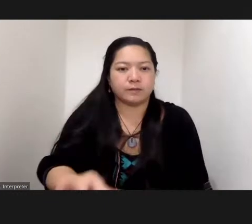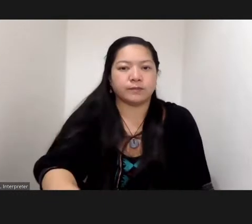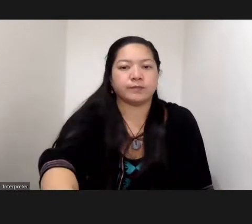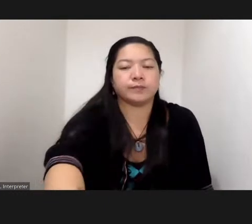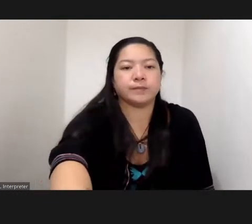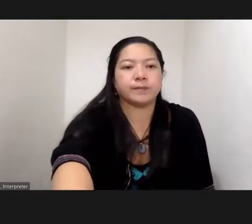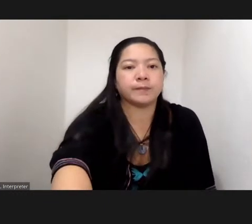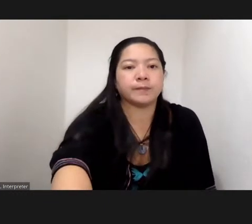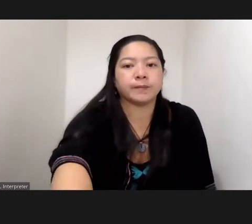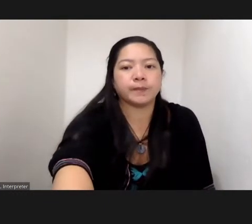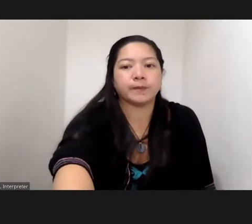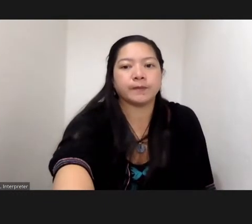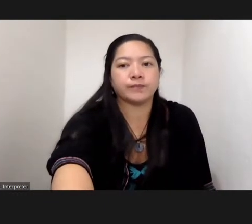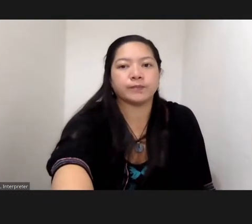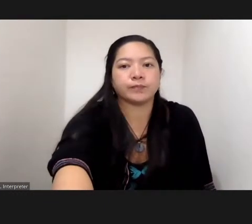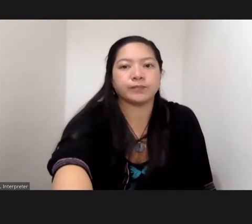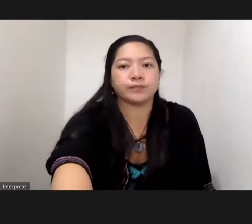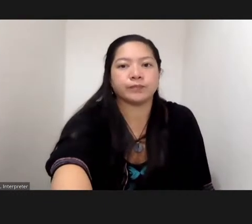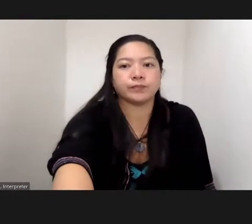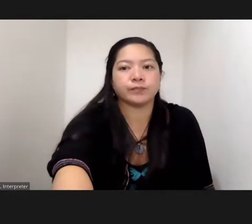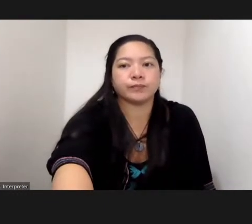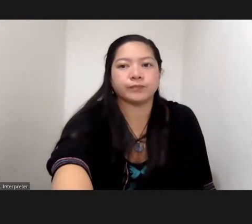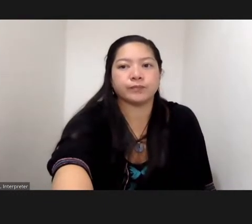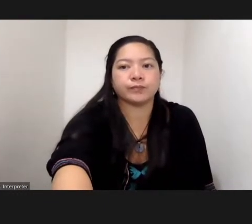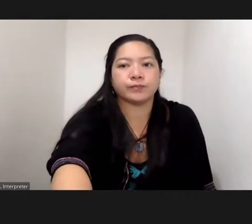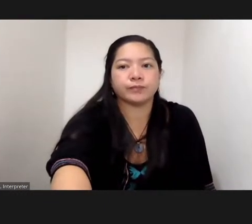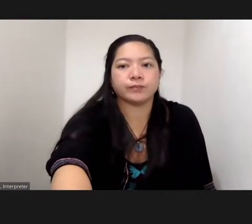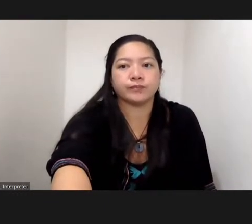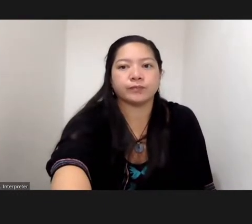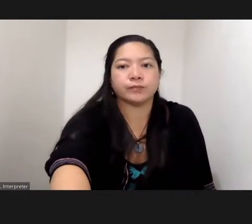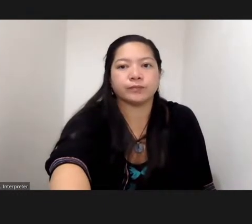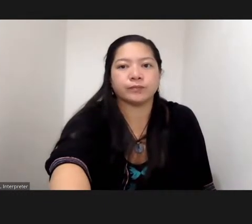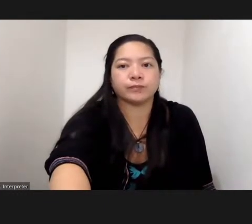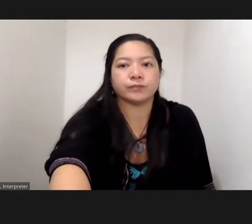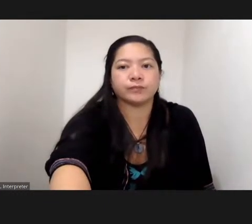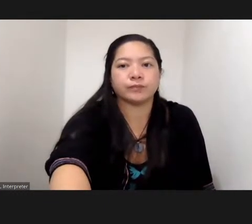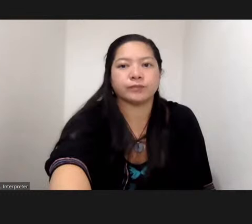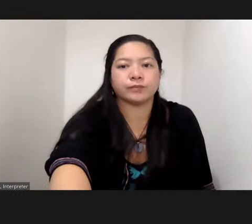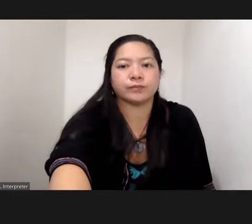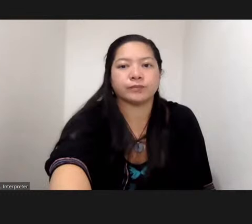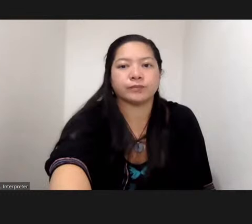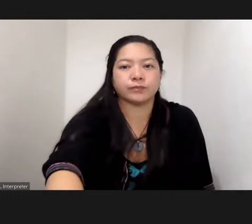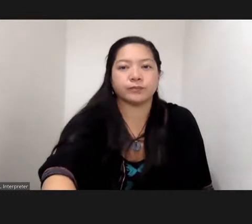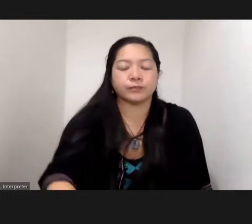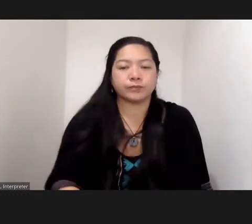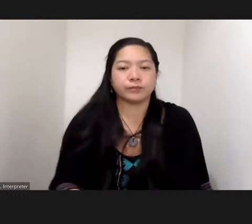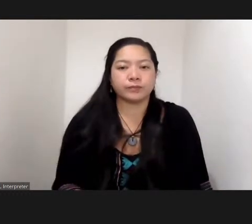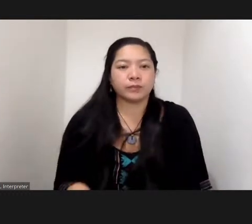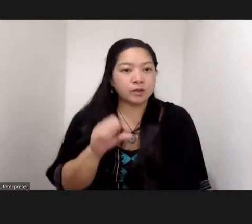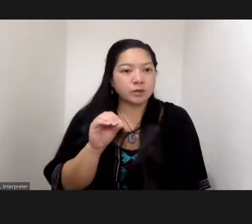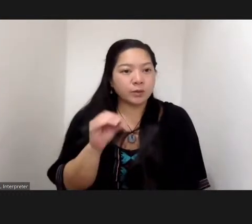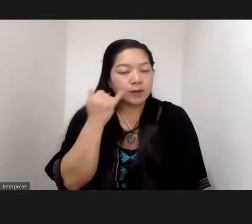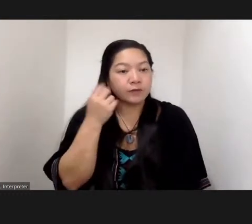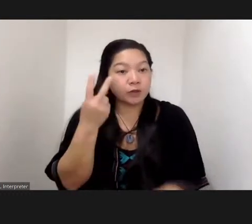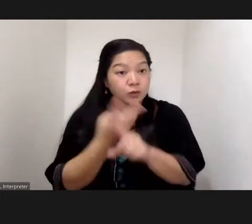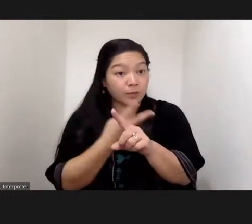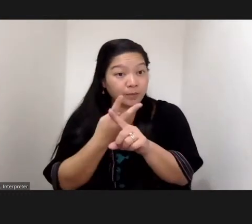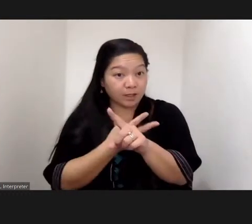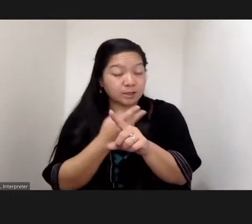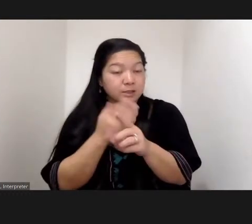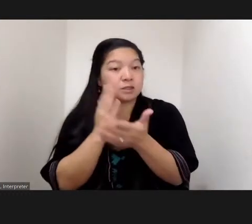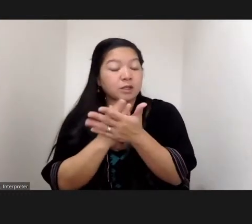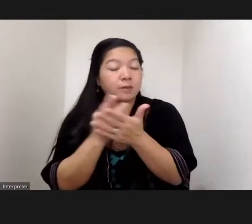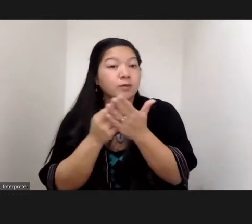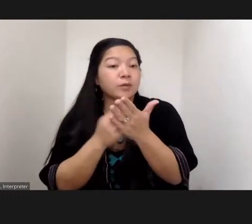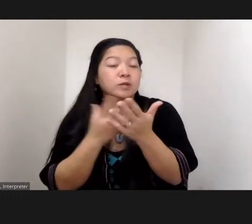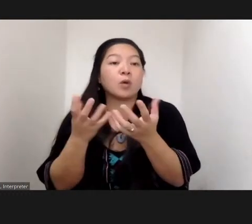So even though 2 months we lifted, I would like to see what Health and Human Services, CDC, and